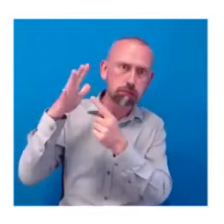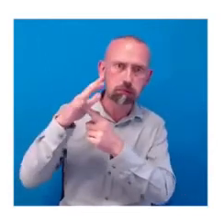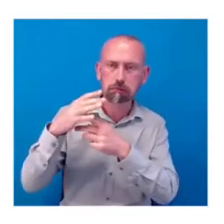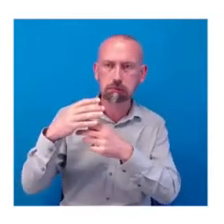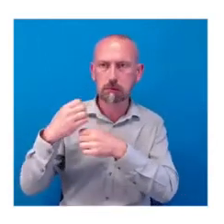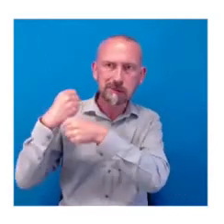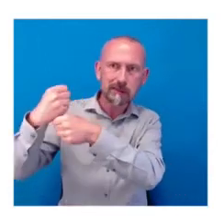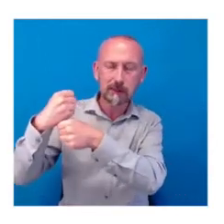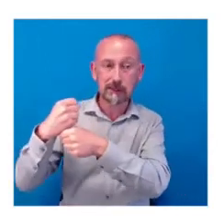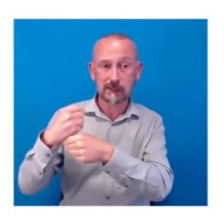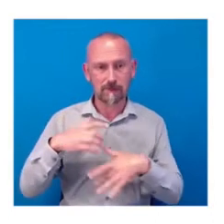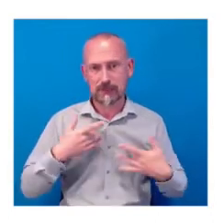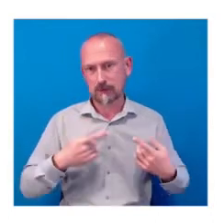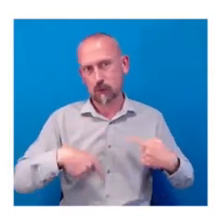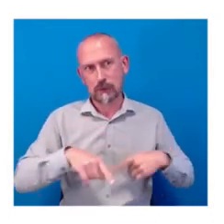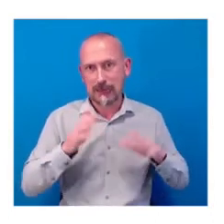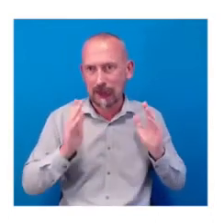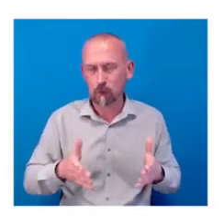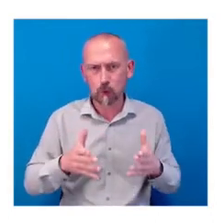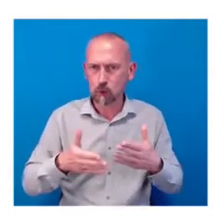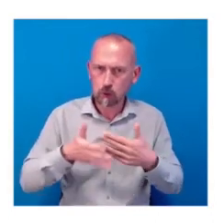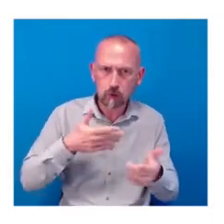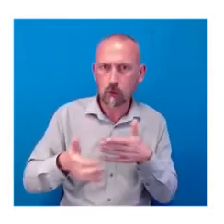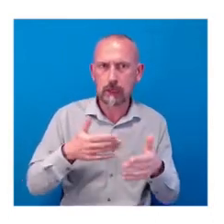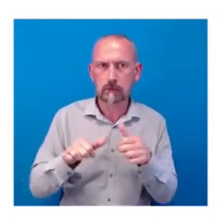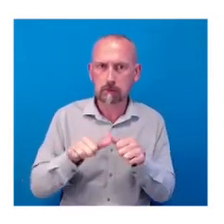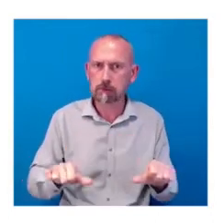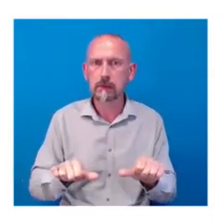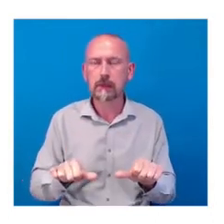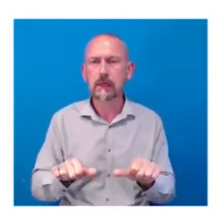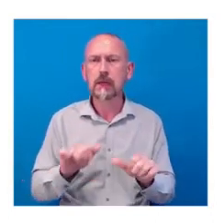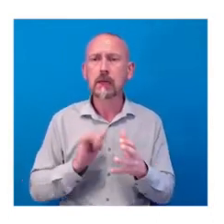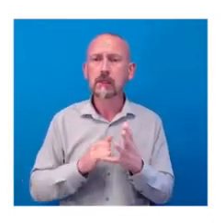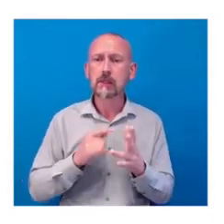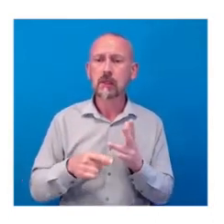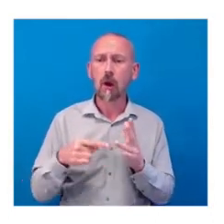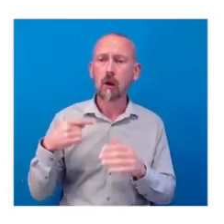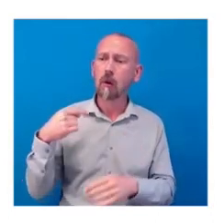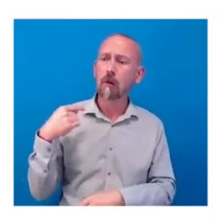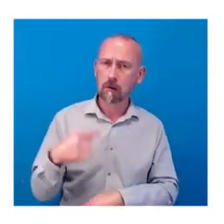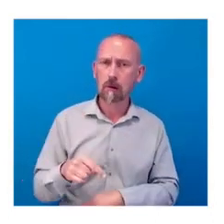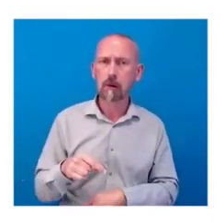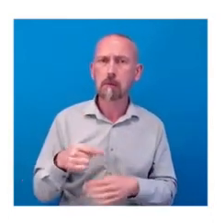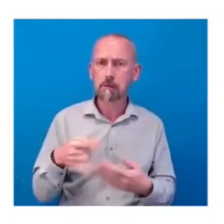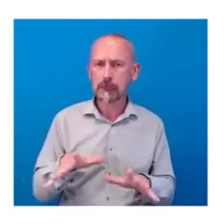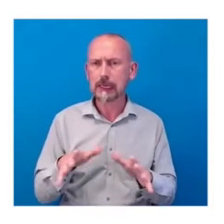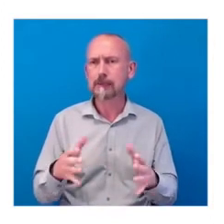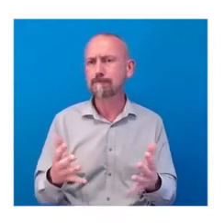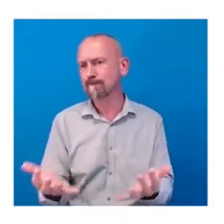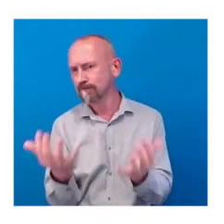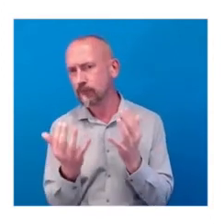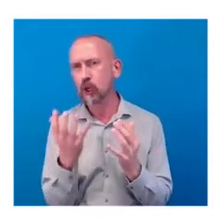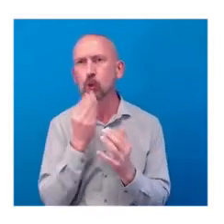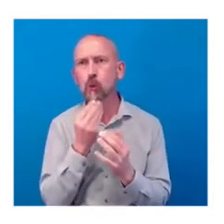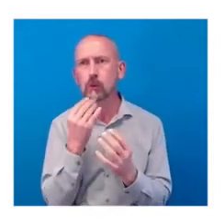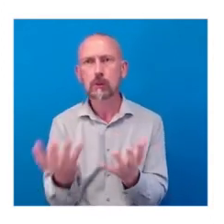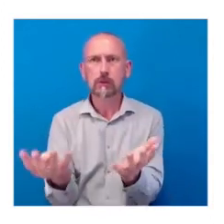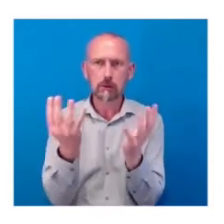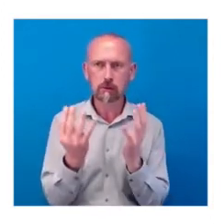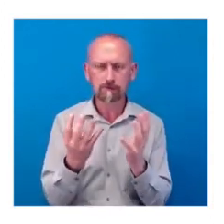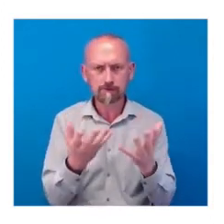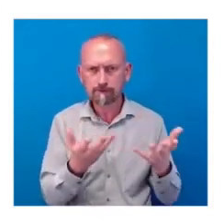this. So we carried out quite an in-depth consultation with users, with describers, and